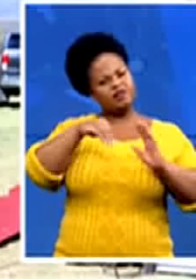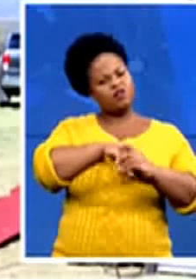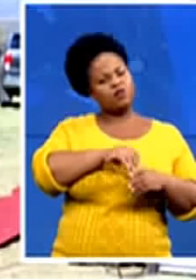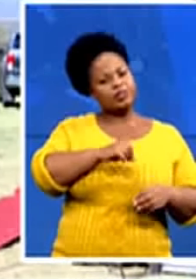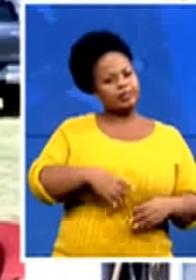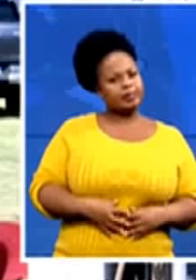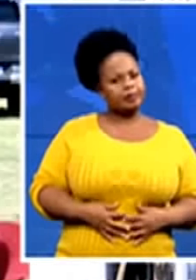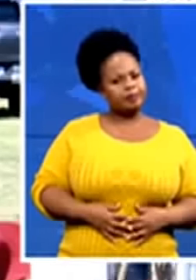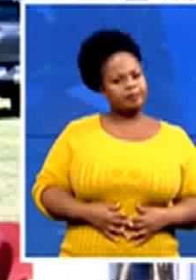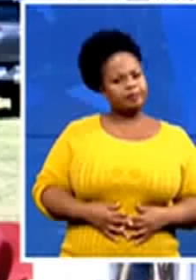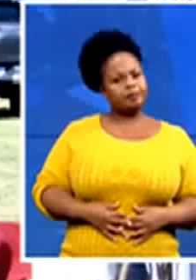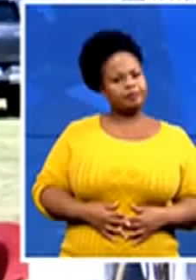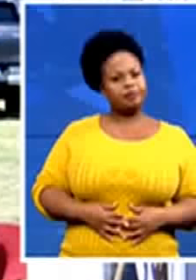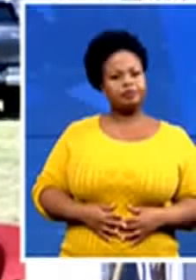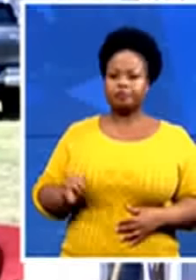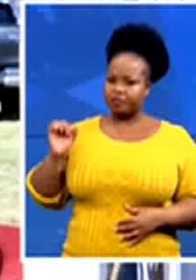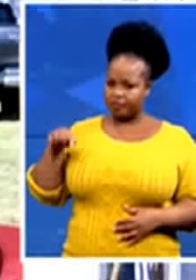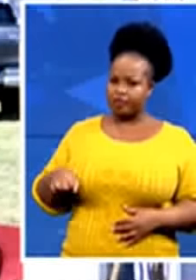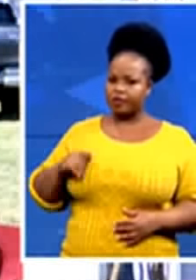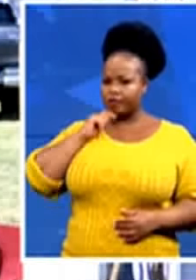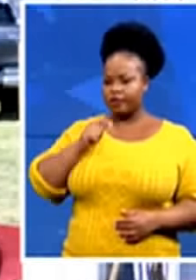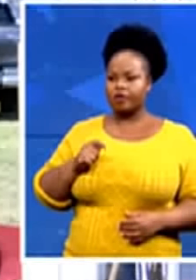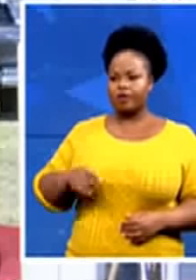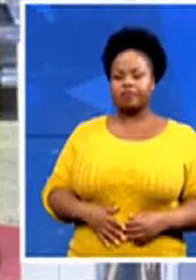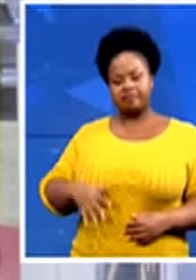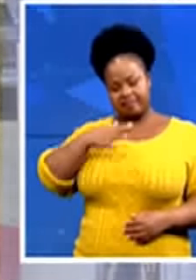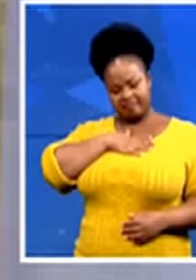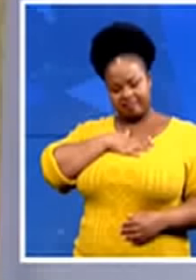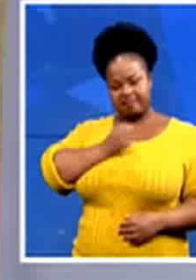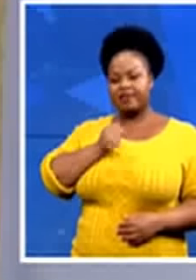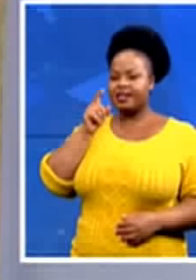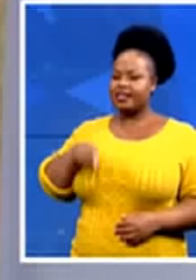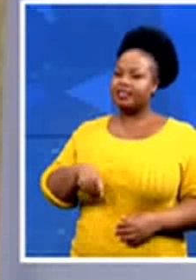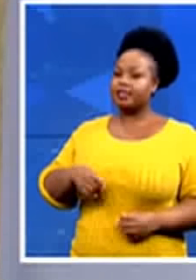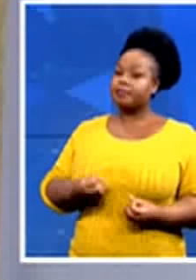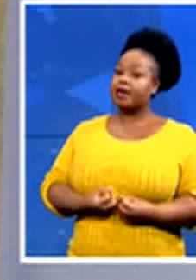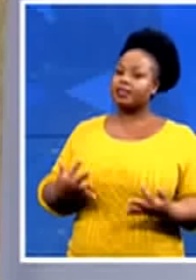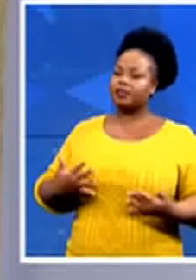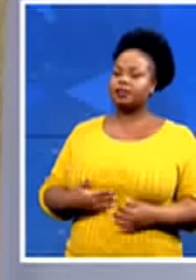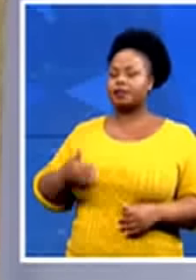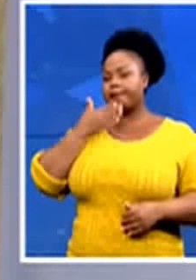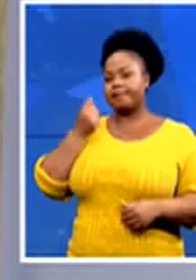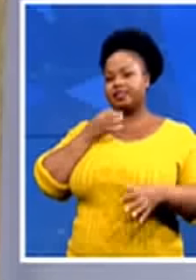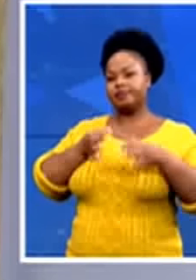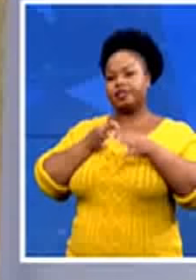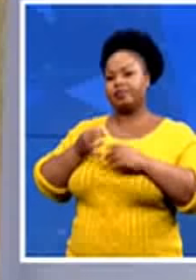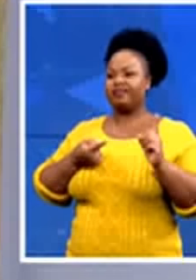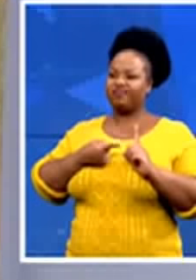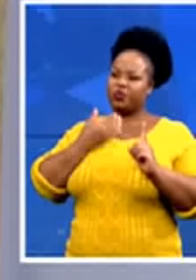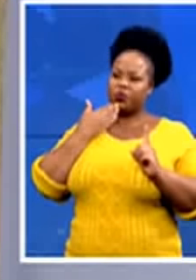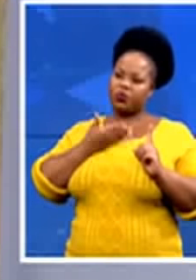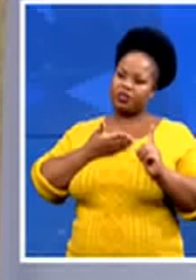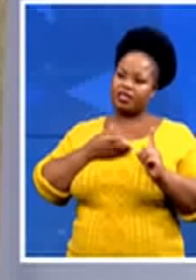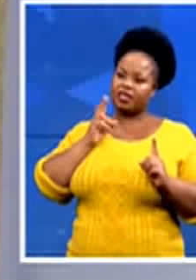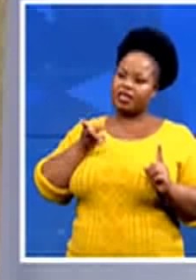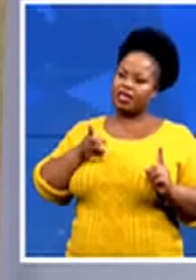Yeah, certainly, Blaine. Courageous, I think, is another word that best describes what she was. And from that, you know, Blaine, when she left,